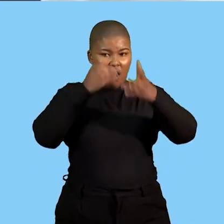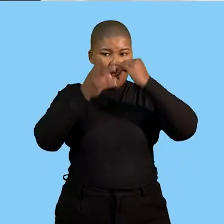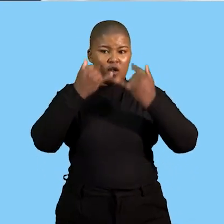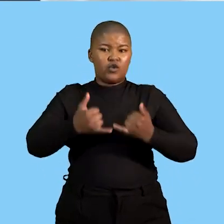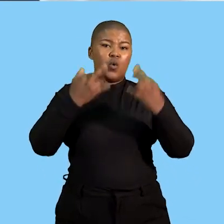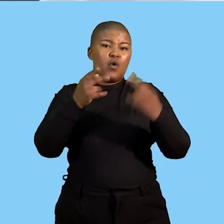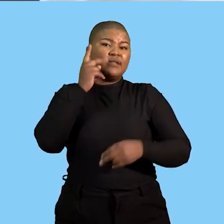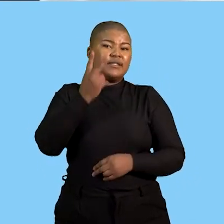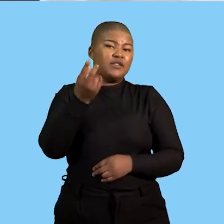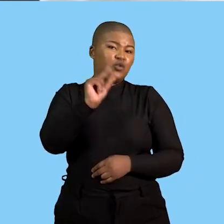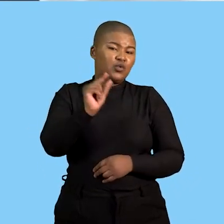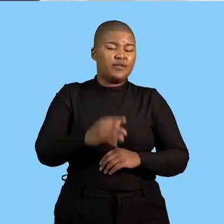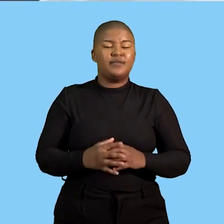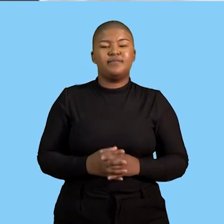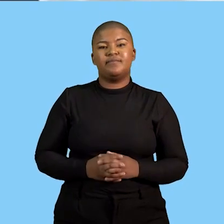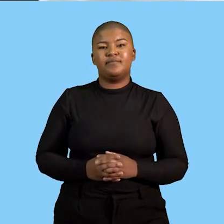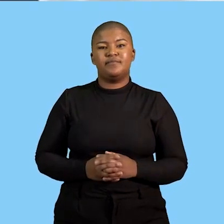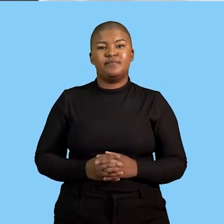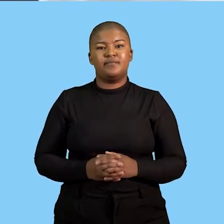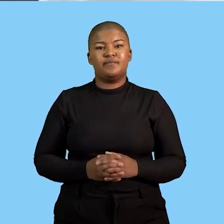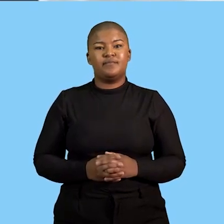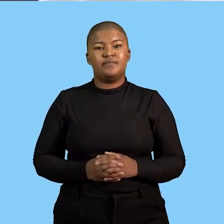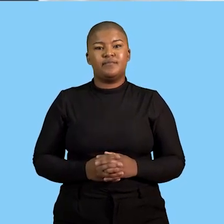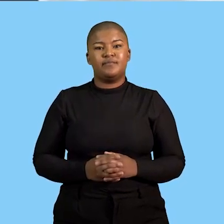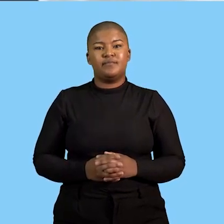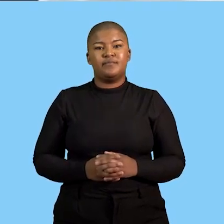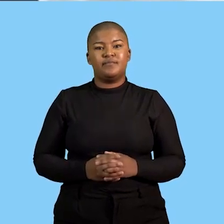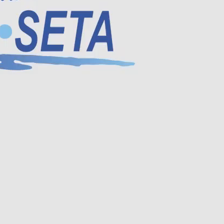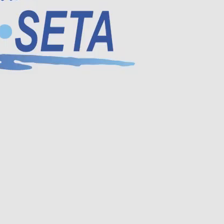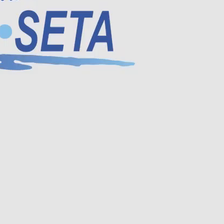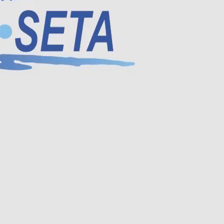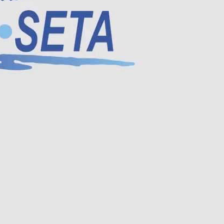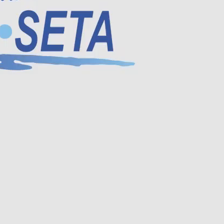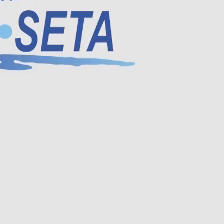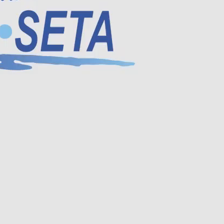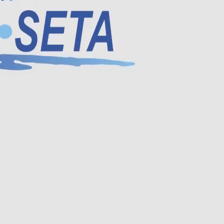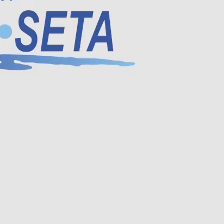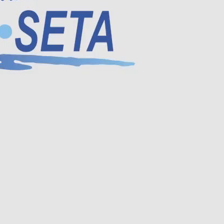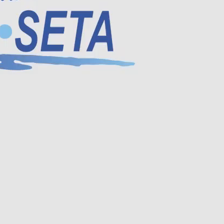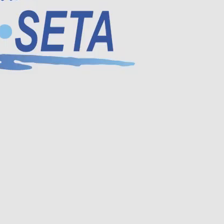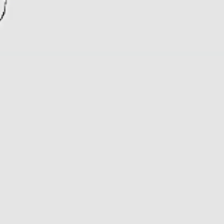Hoping to see you next time.